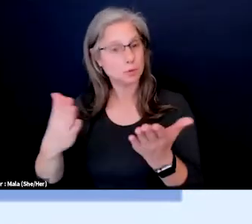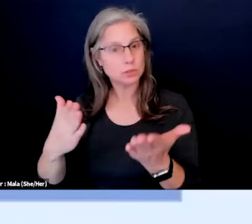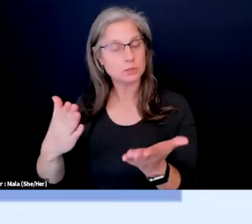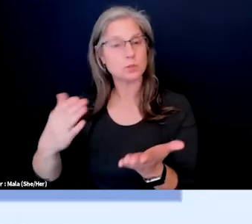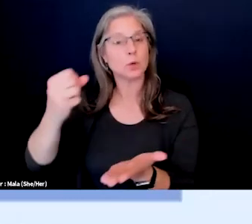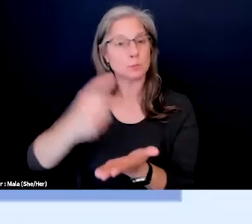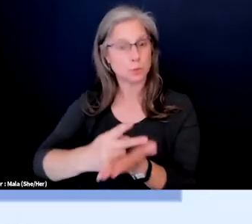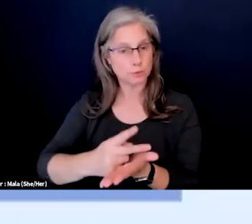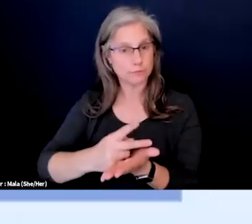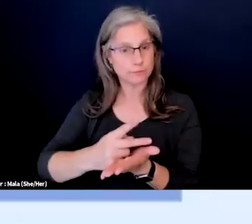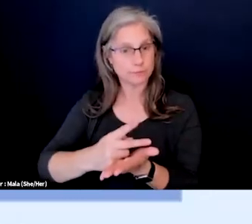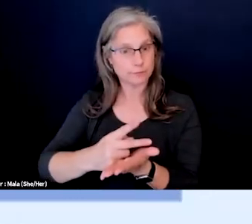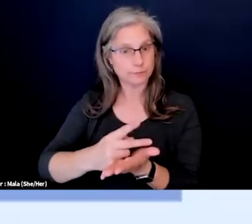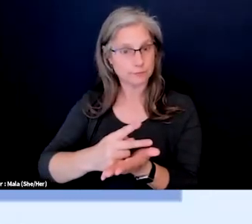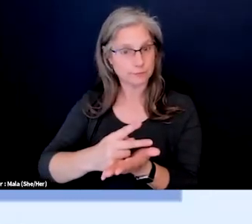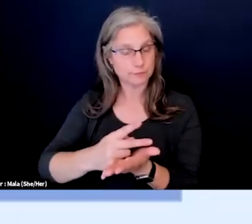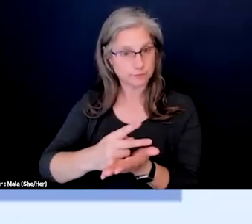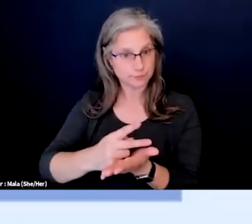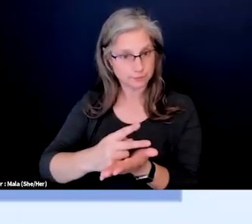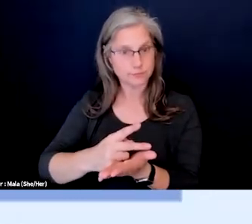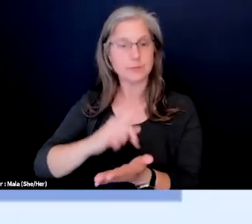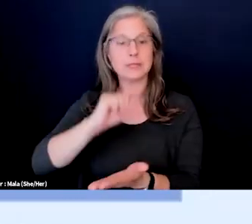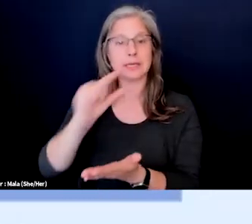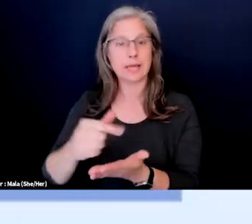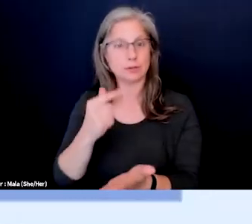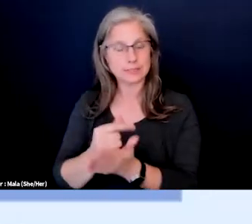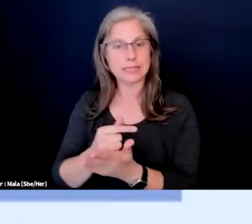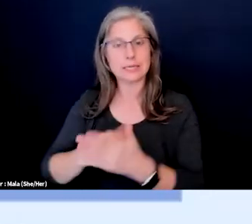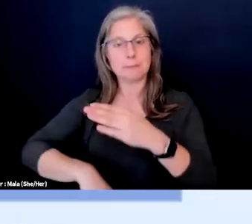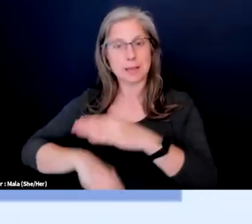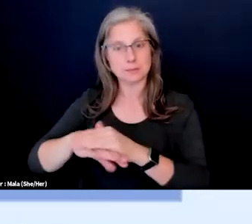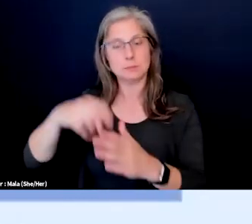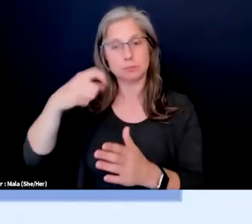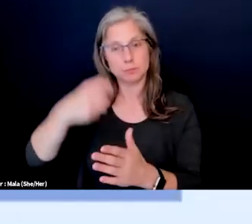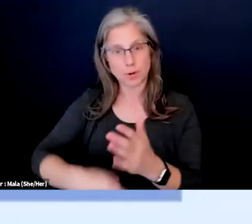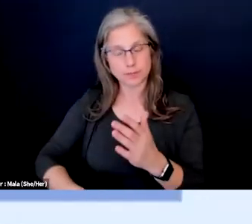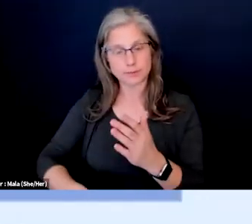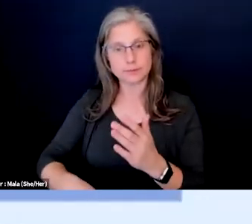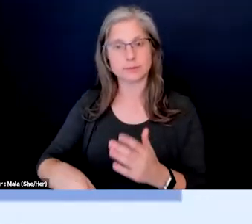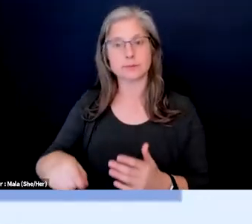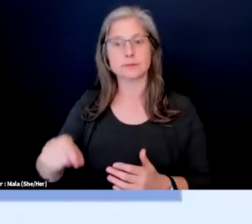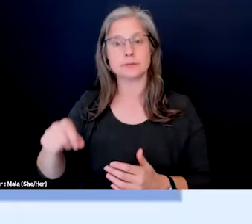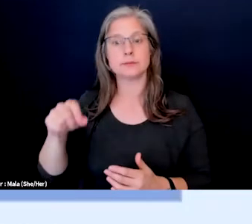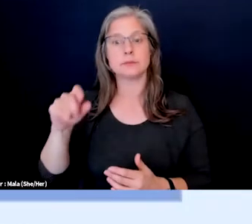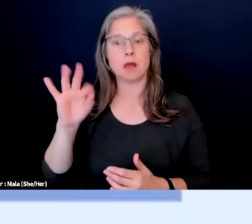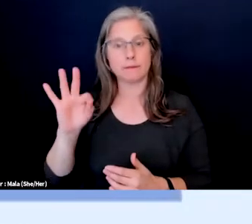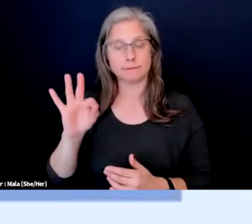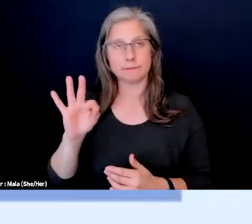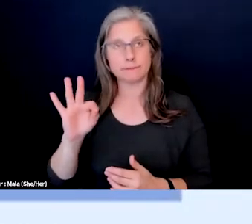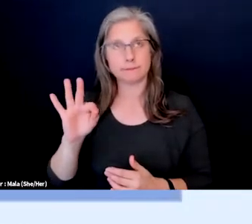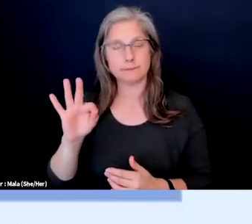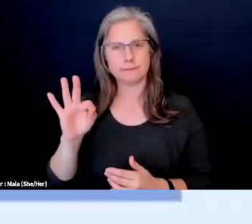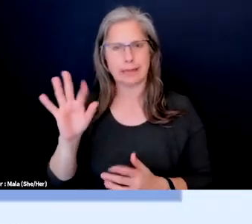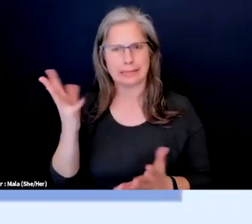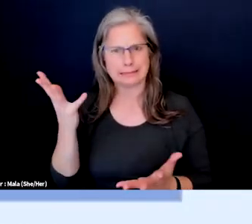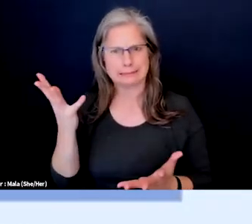to approval of guaranteed maximum price of, oh my